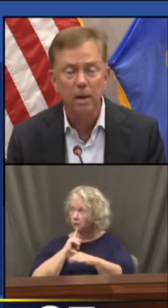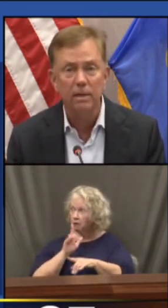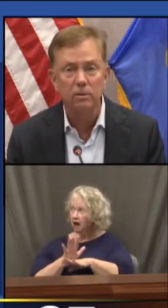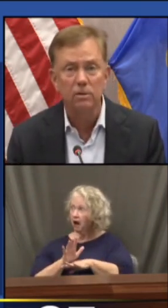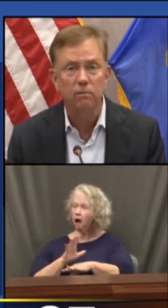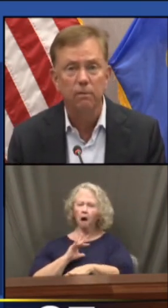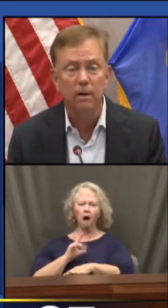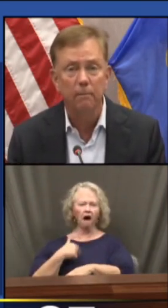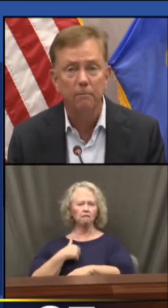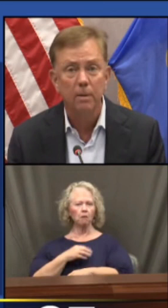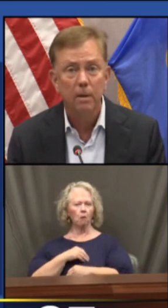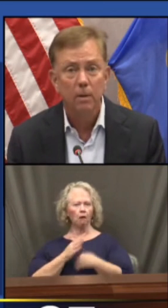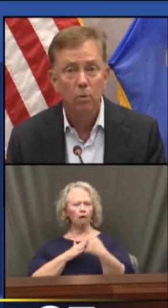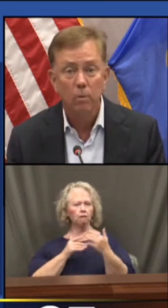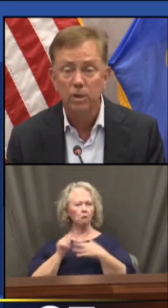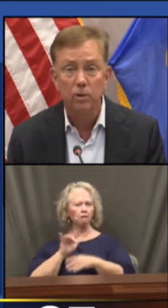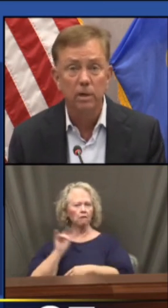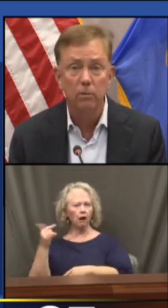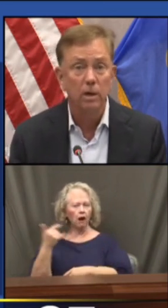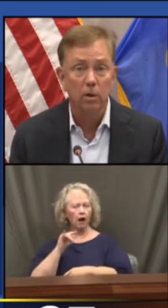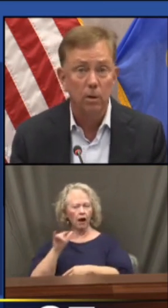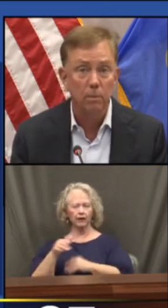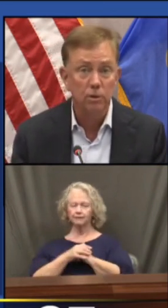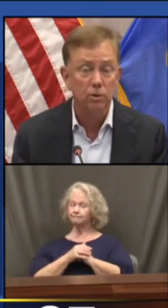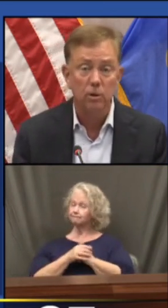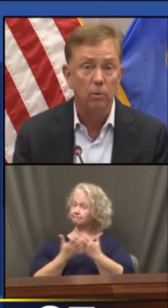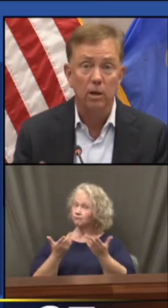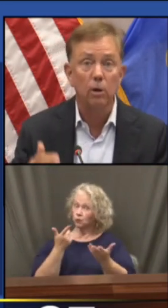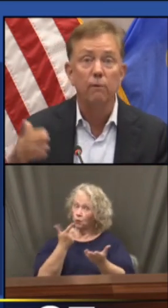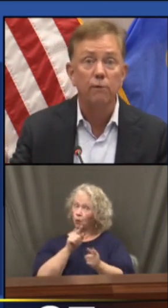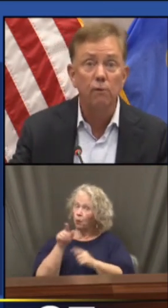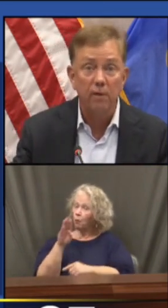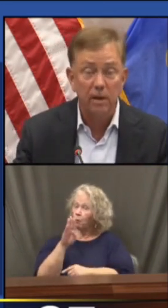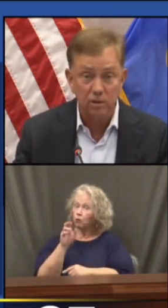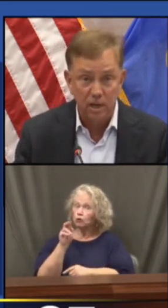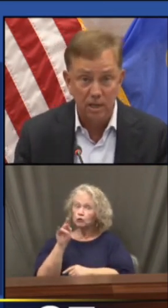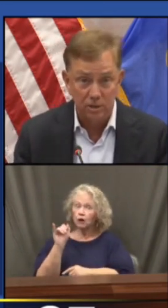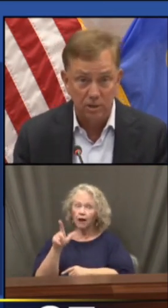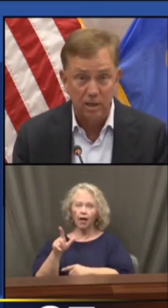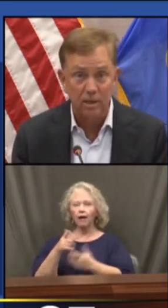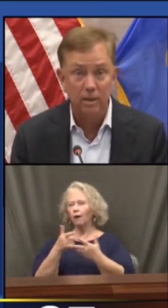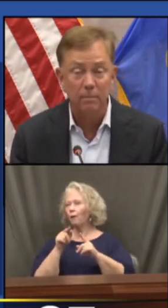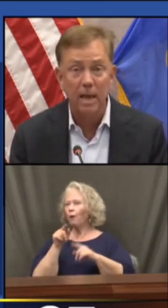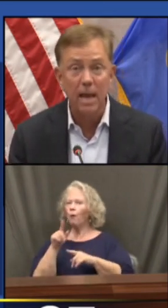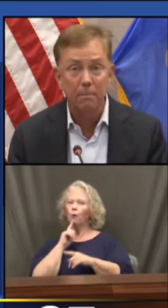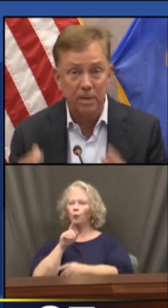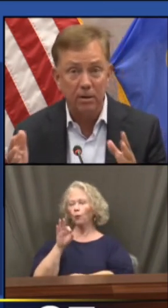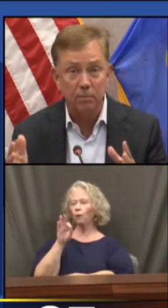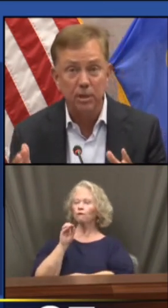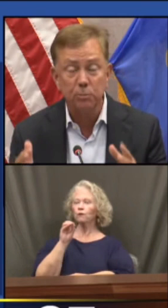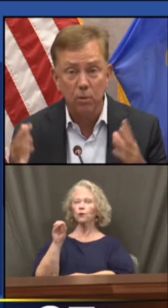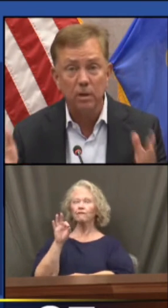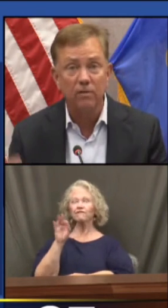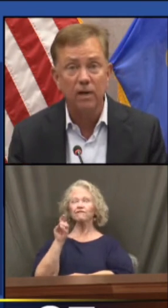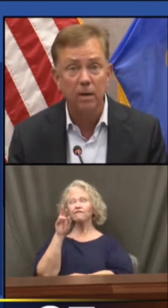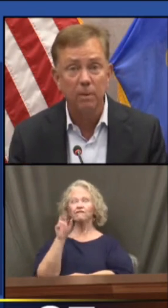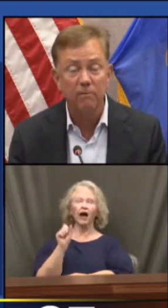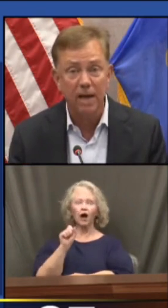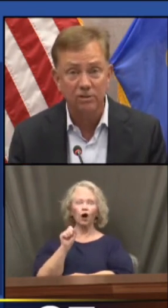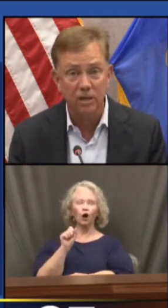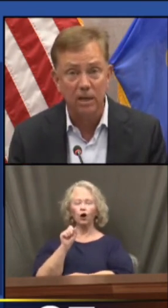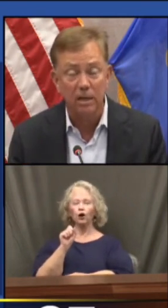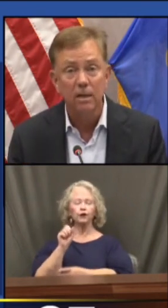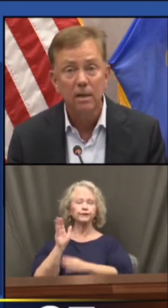just reminders of what we're doing. You want to go to the Bushnell, you want to go to the Foo Fighters concert at the AMP down in Bridgeport, you've got